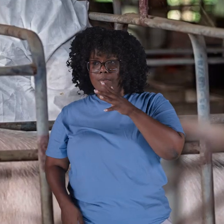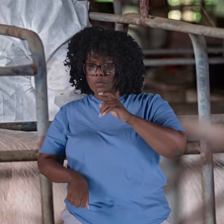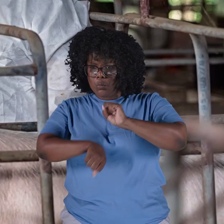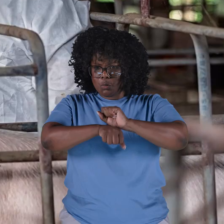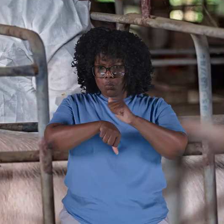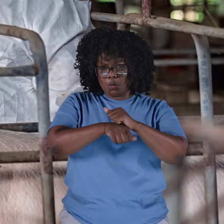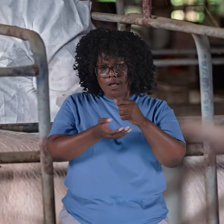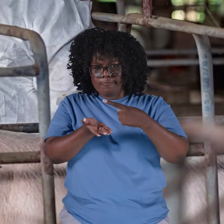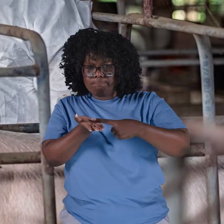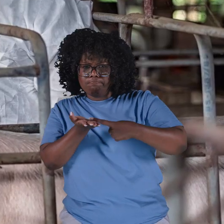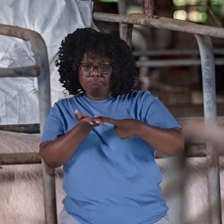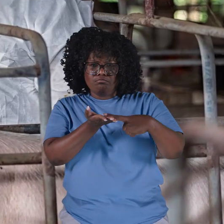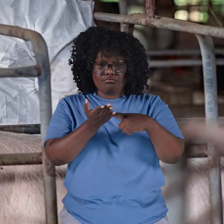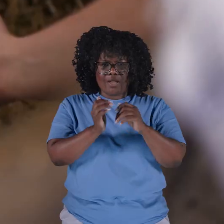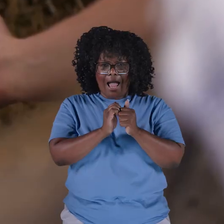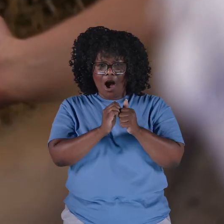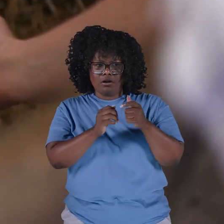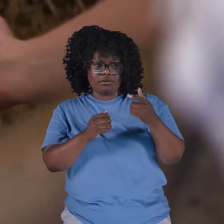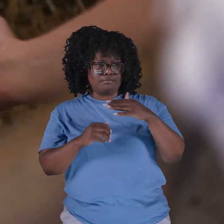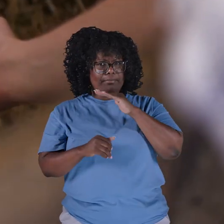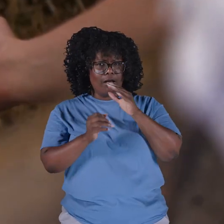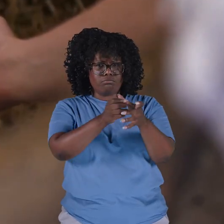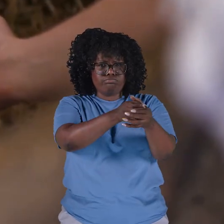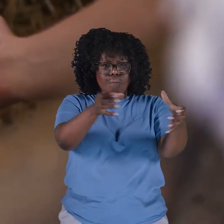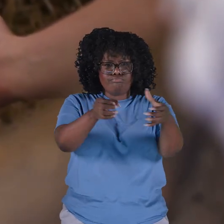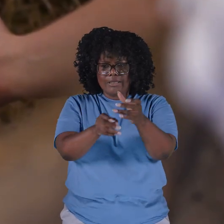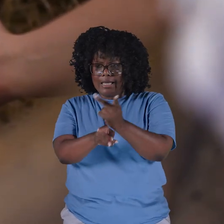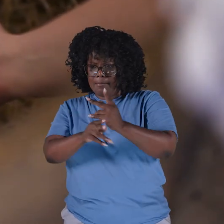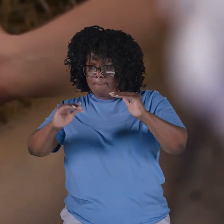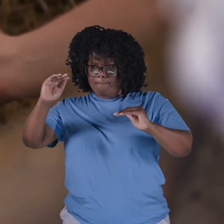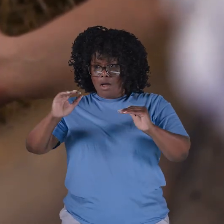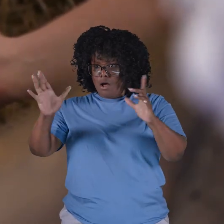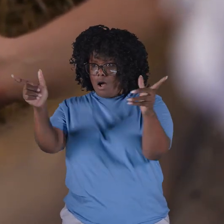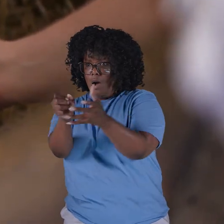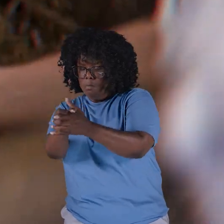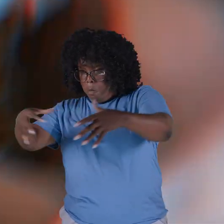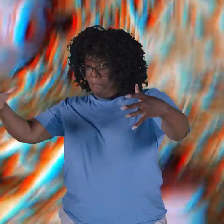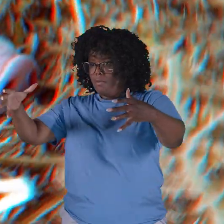work to manage pig populations to keep a balance in nature.